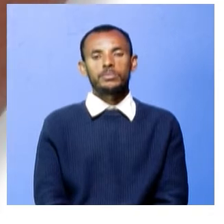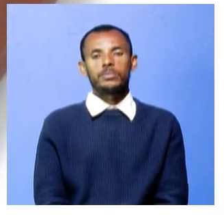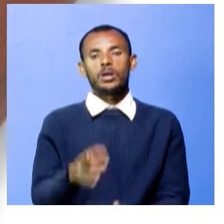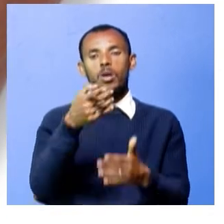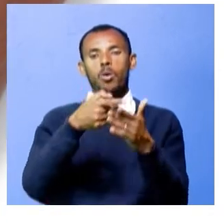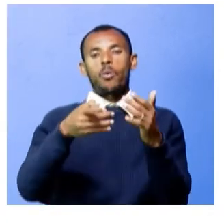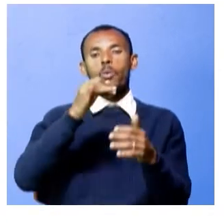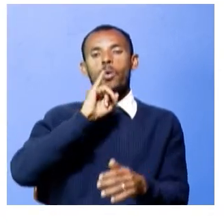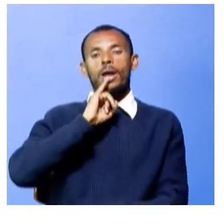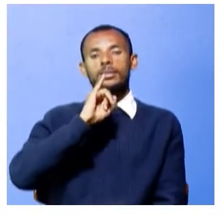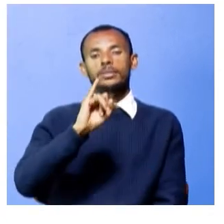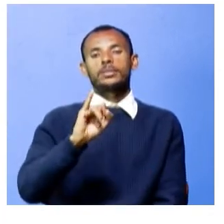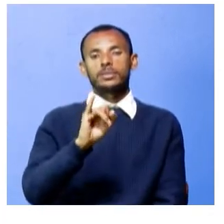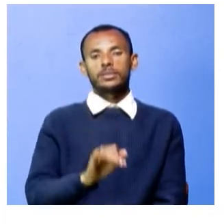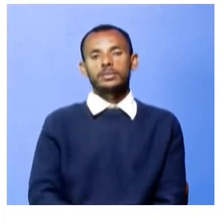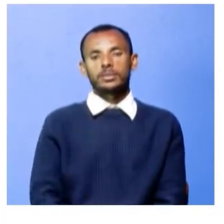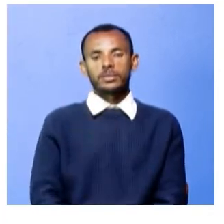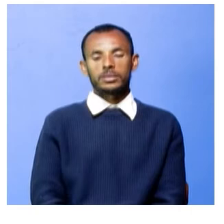What is